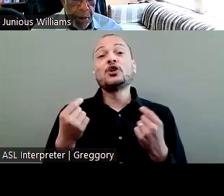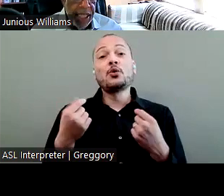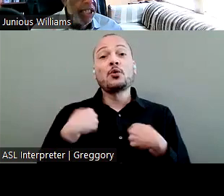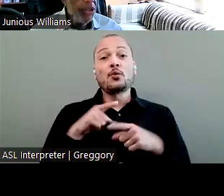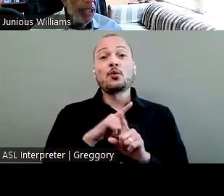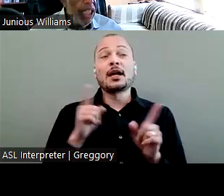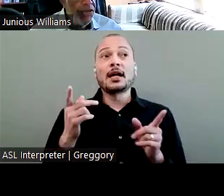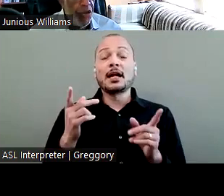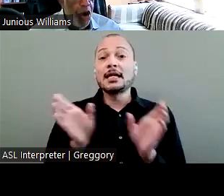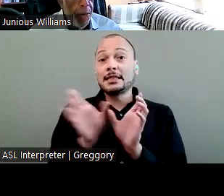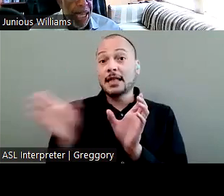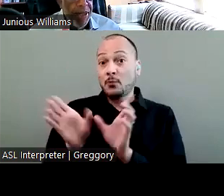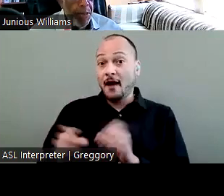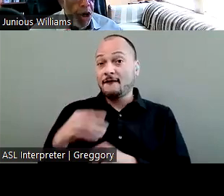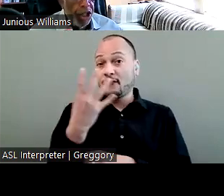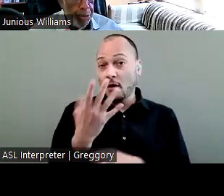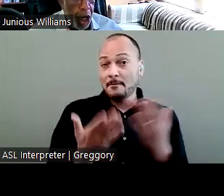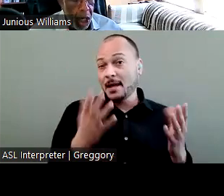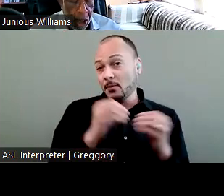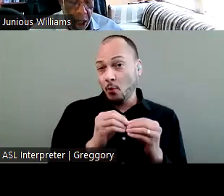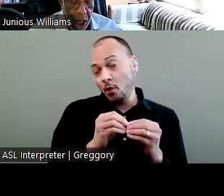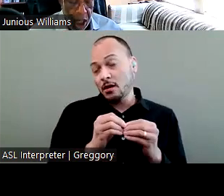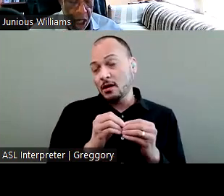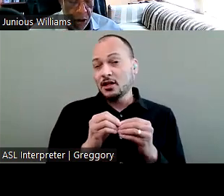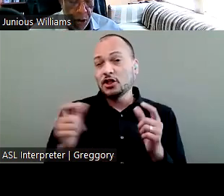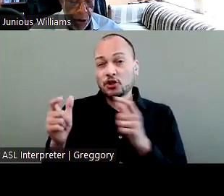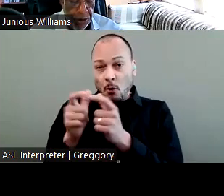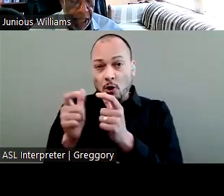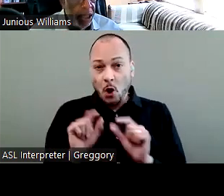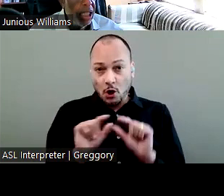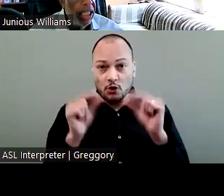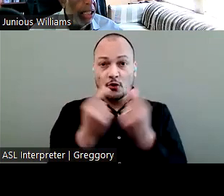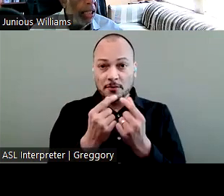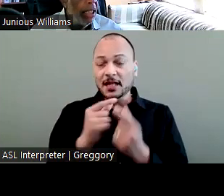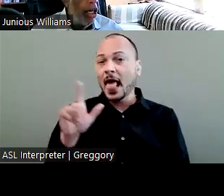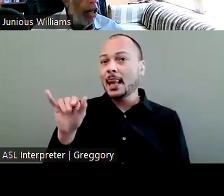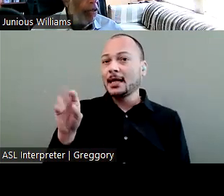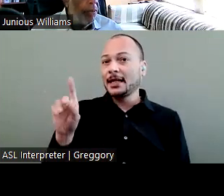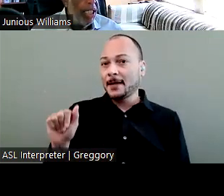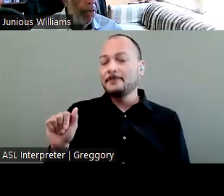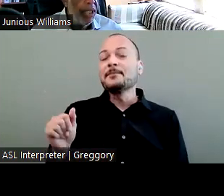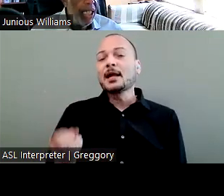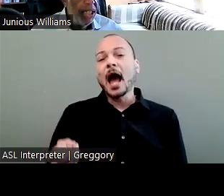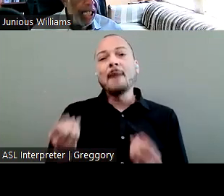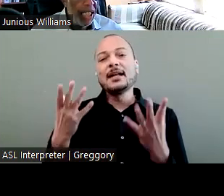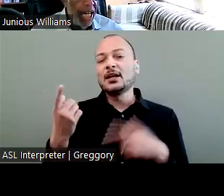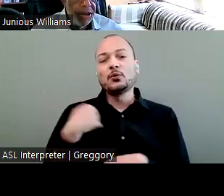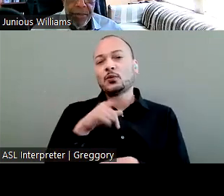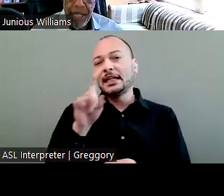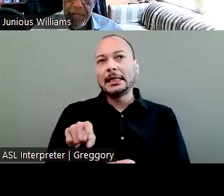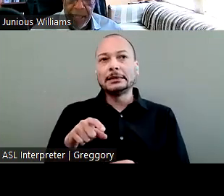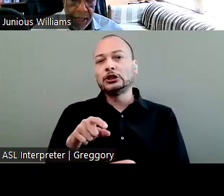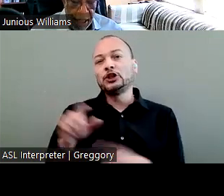into at least 4, maybe more small groups there, Lydia. However many we need to get down to